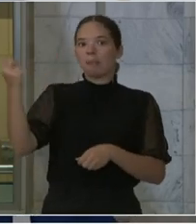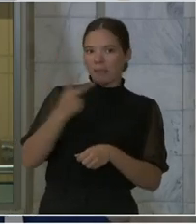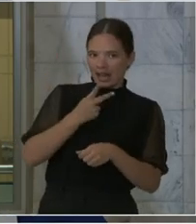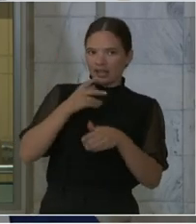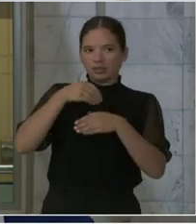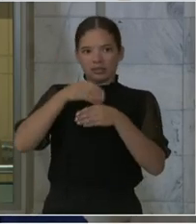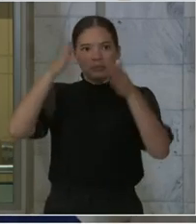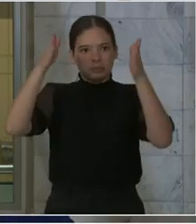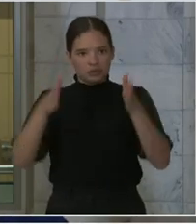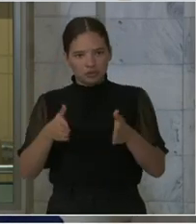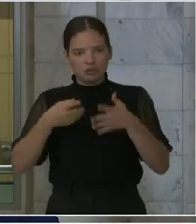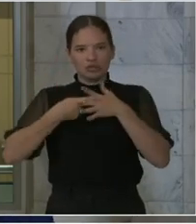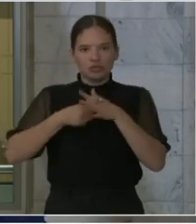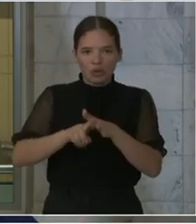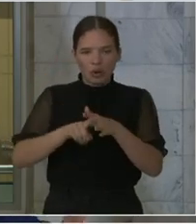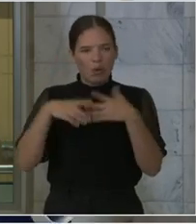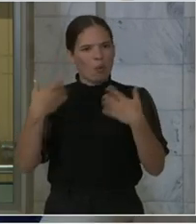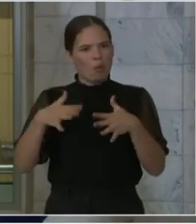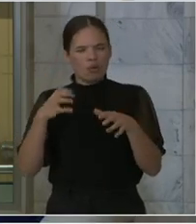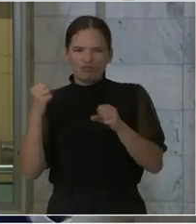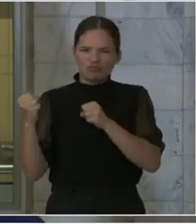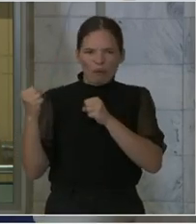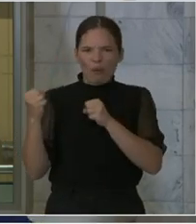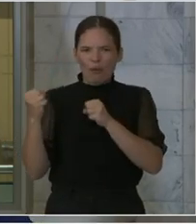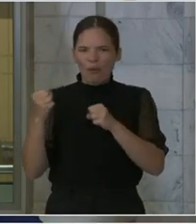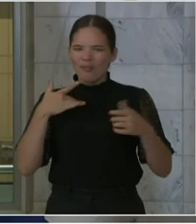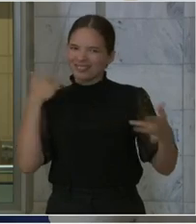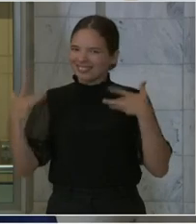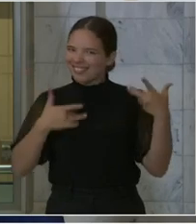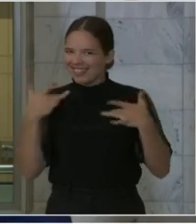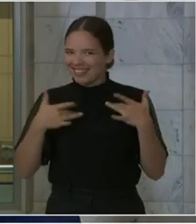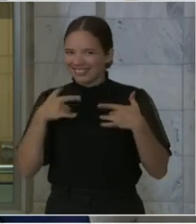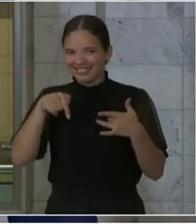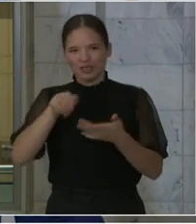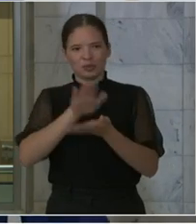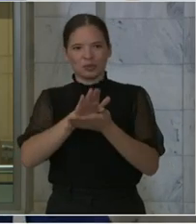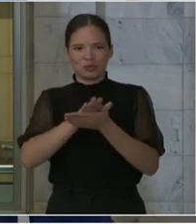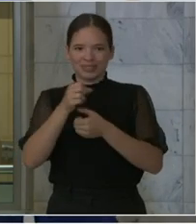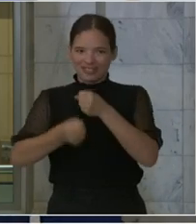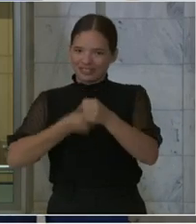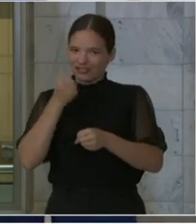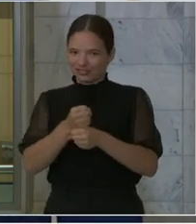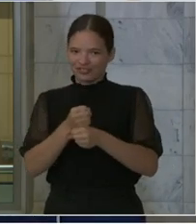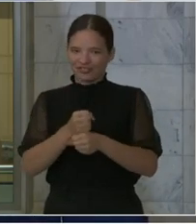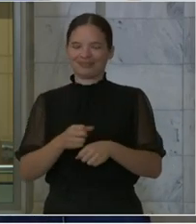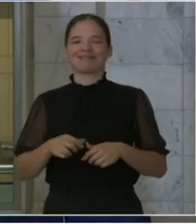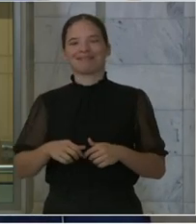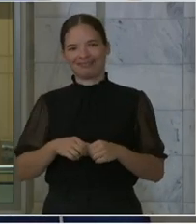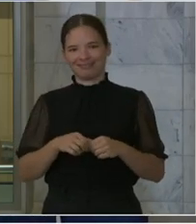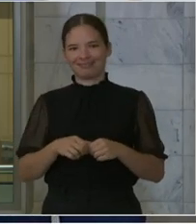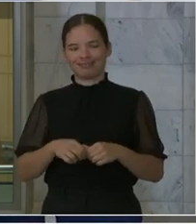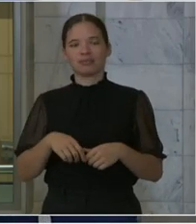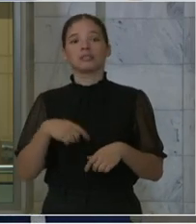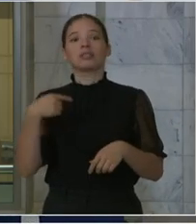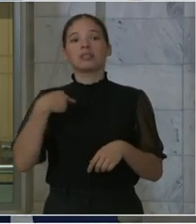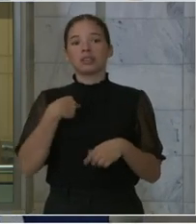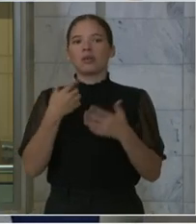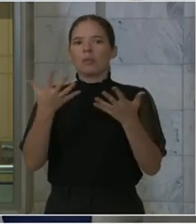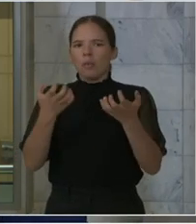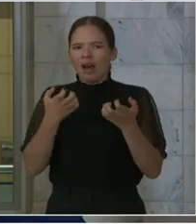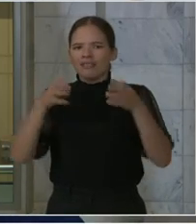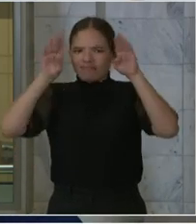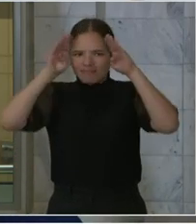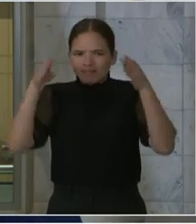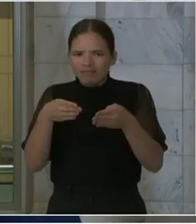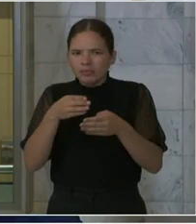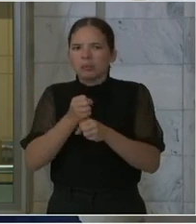We're excited about this school year. As the mayor said, we are very much focused on ensuring our students feel loved, challenged,